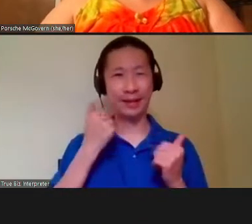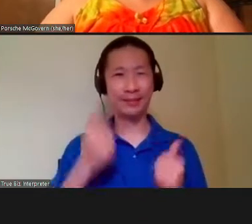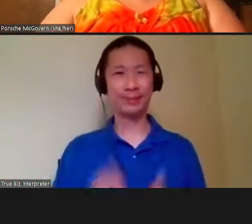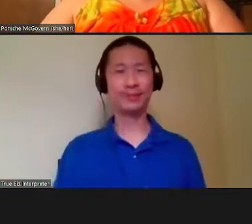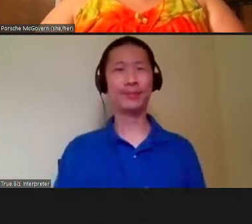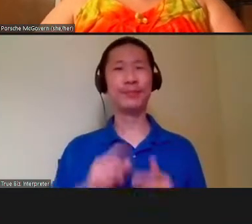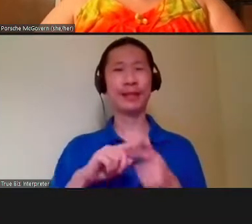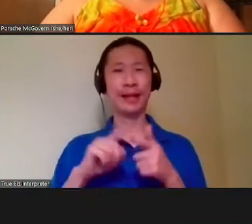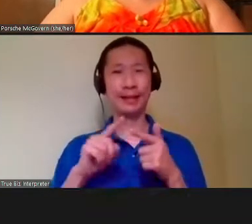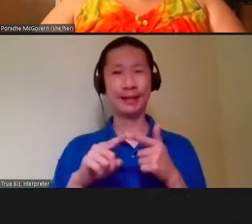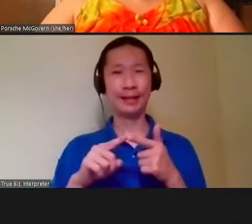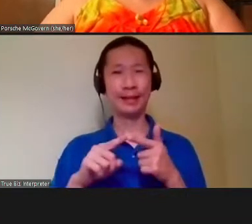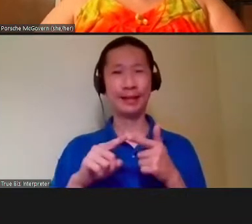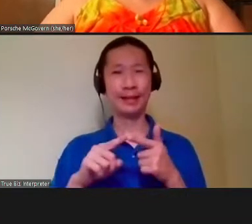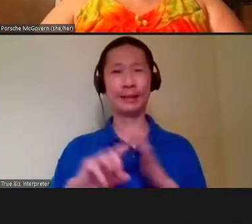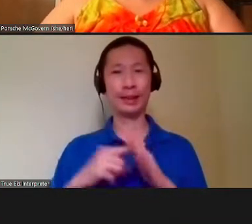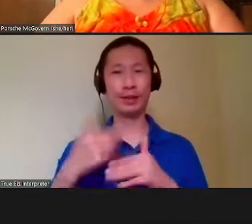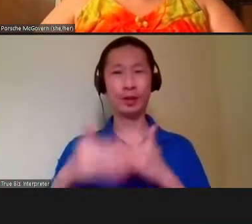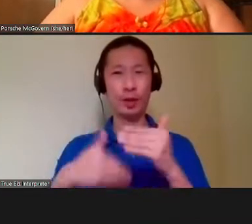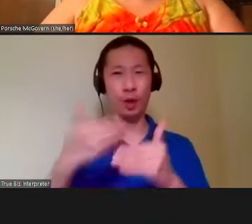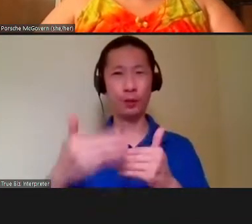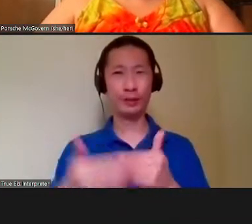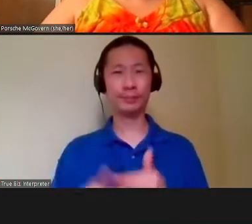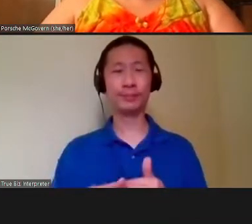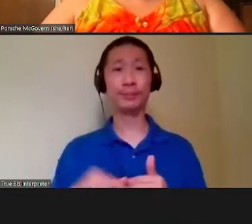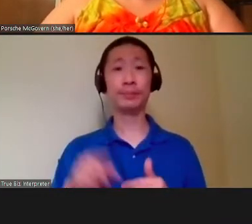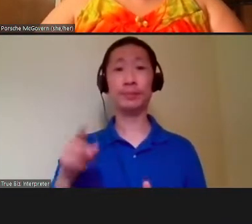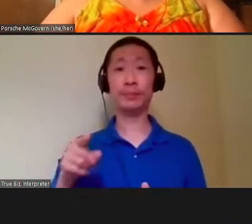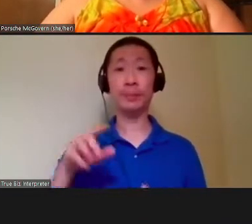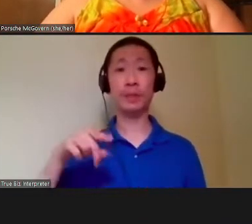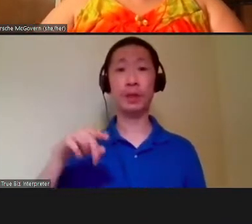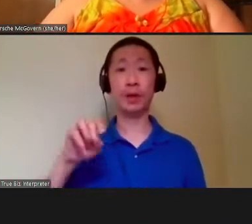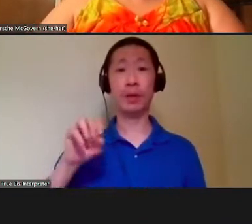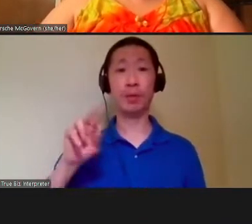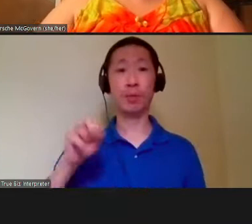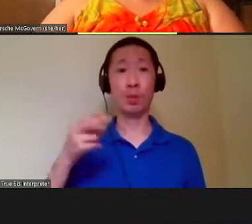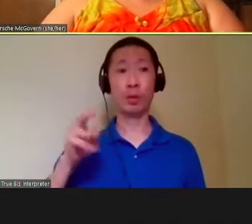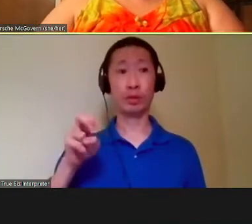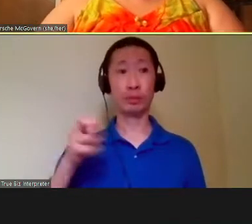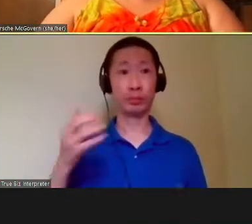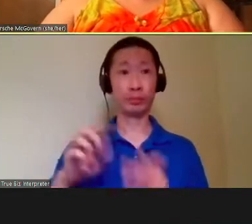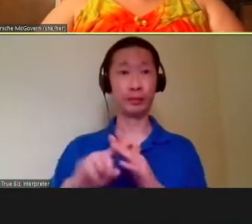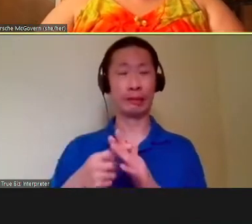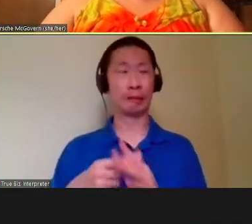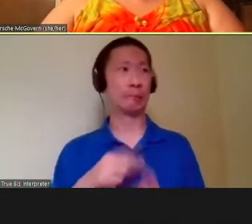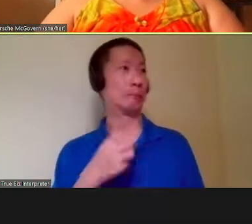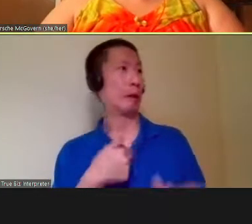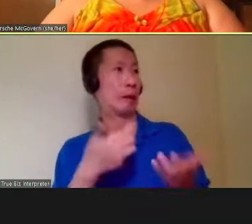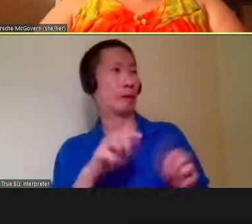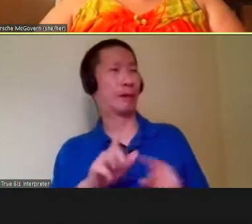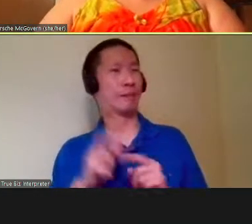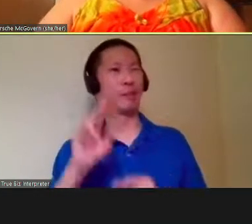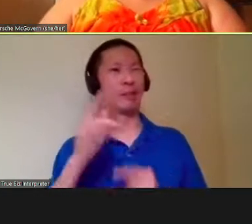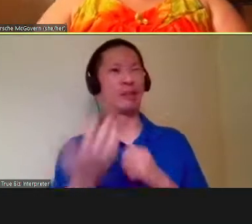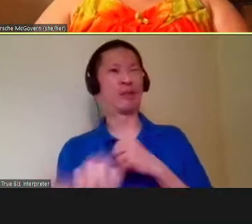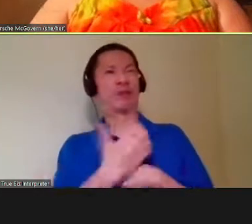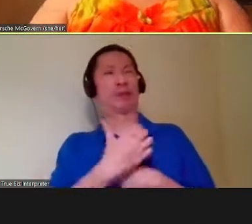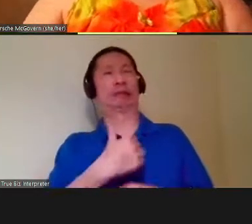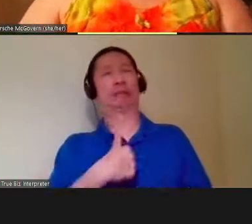and then we'll get going. You want to start us off, Portia? No, but Kate is making me, so I'll